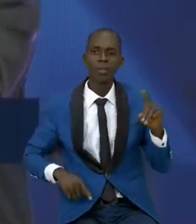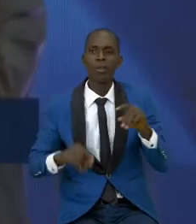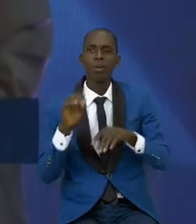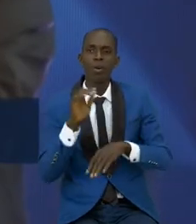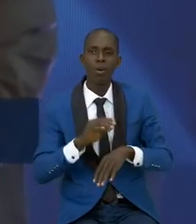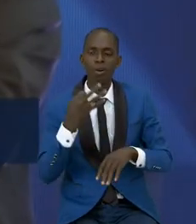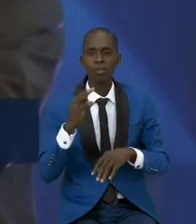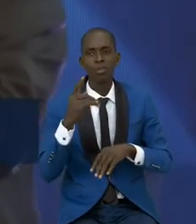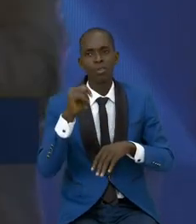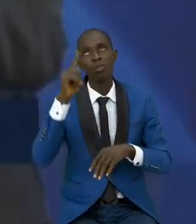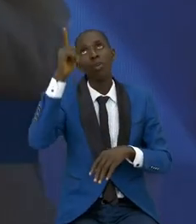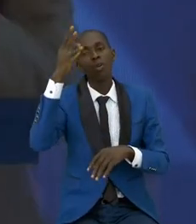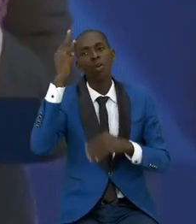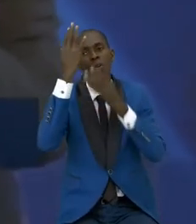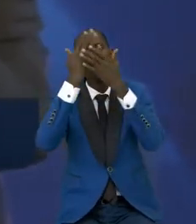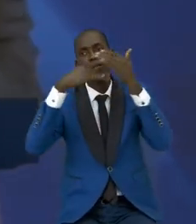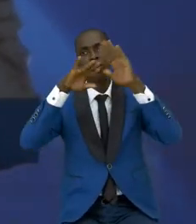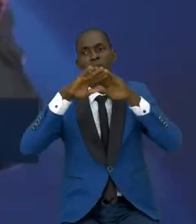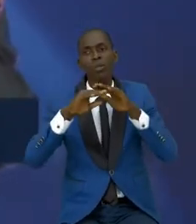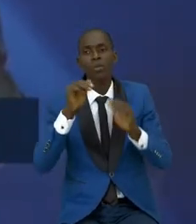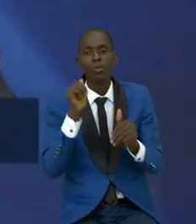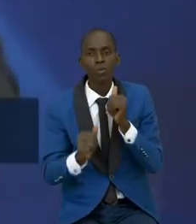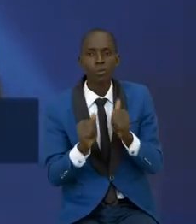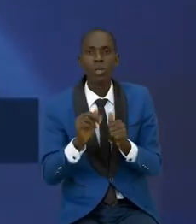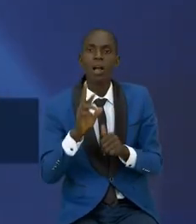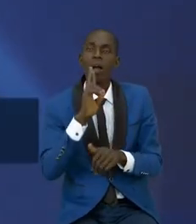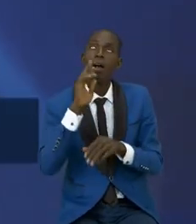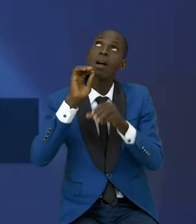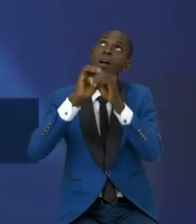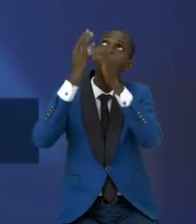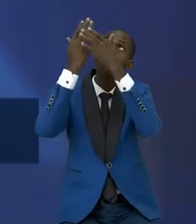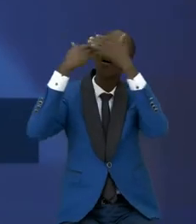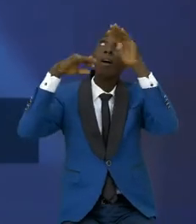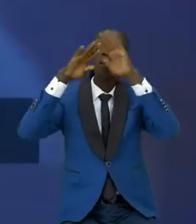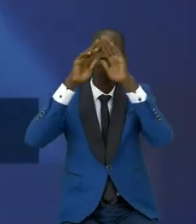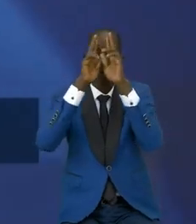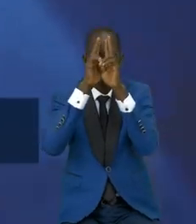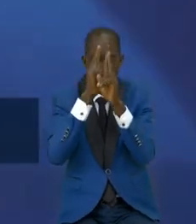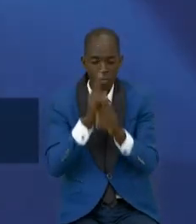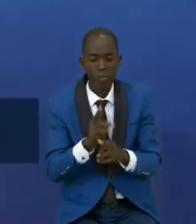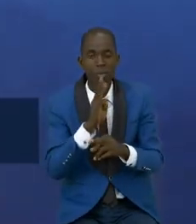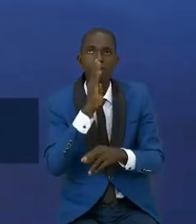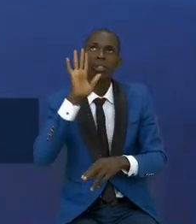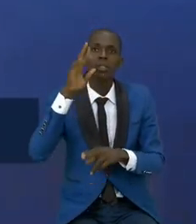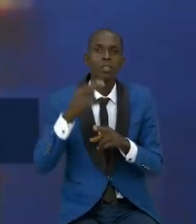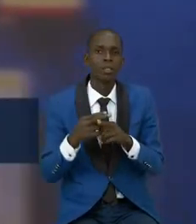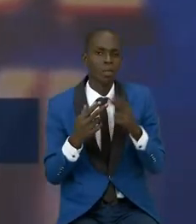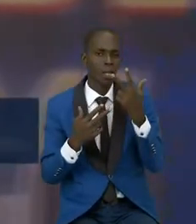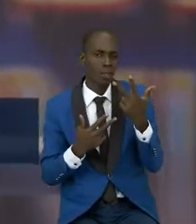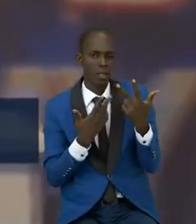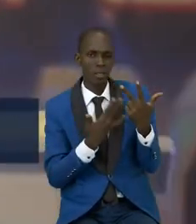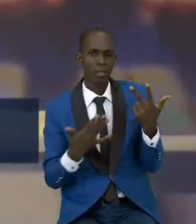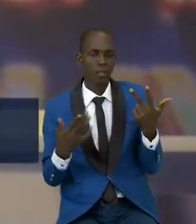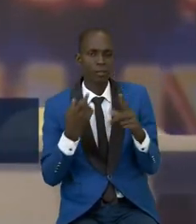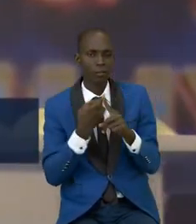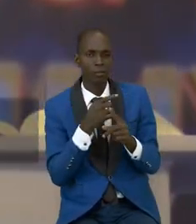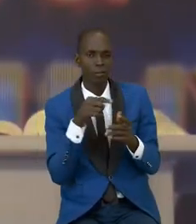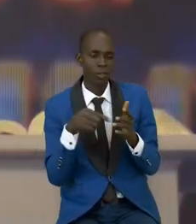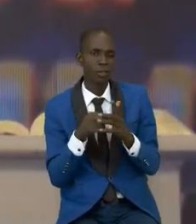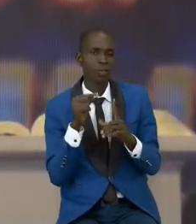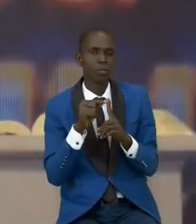of heaven, which art in heaven. Hallowed be thy name. Three things we're looking at here. Number